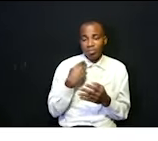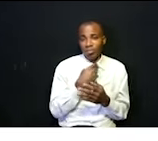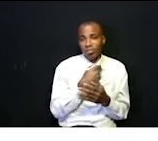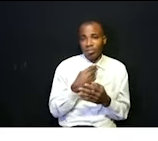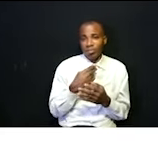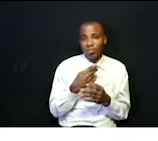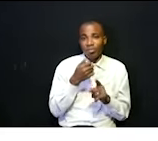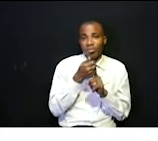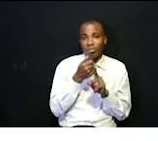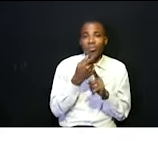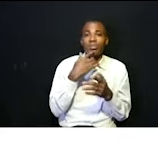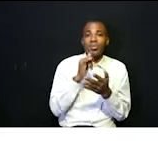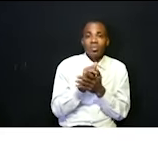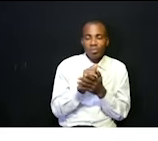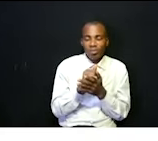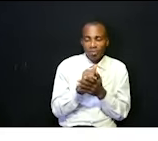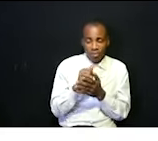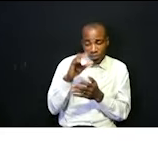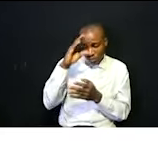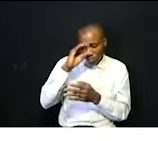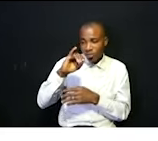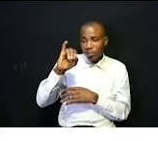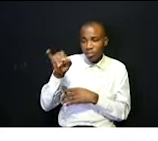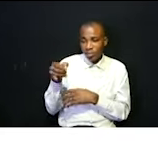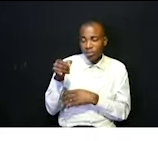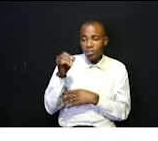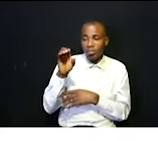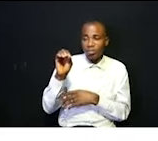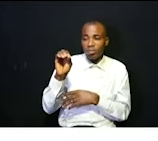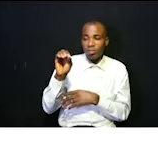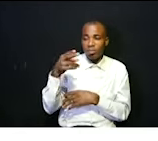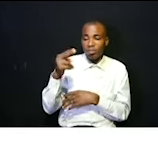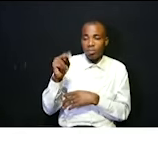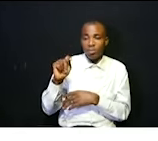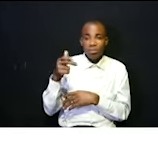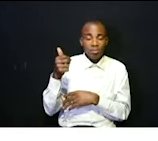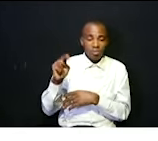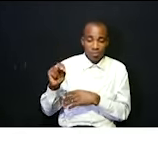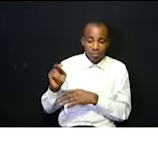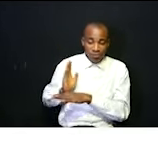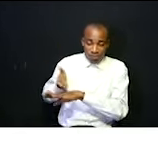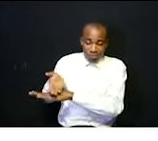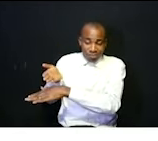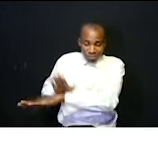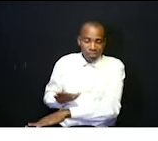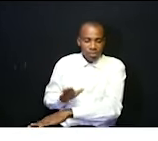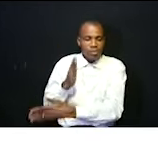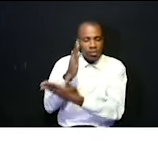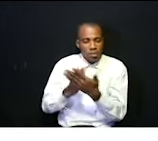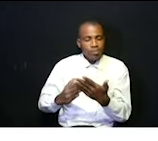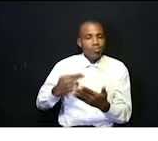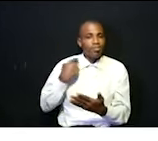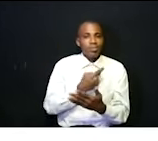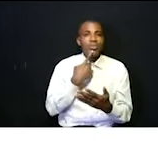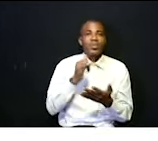Edwards almost 150 years after Edwards had died. Beye mfrisia oha